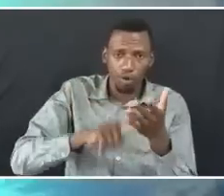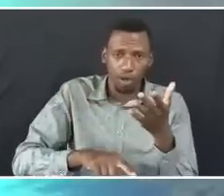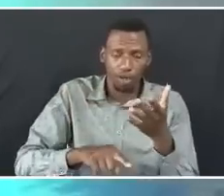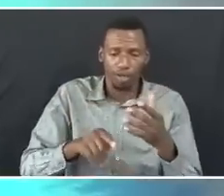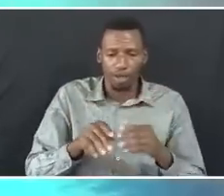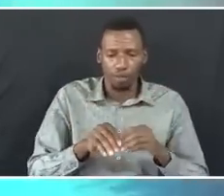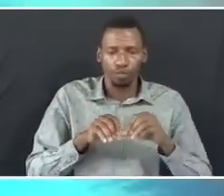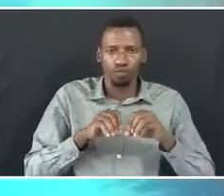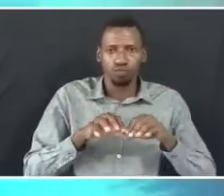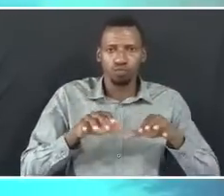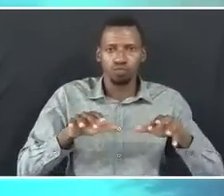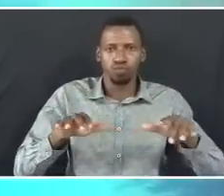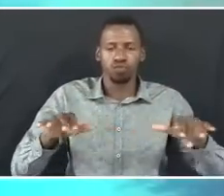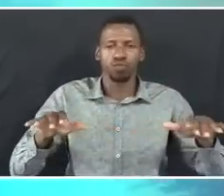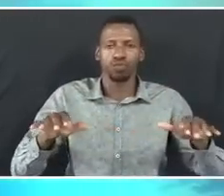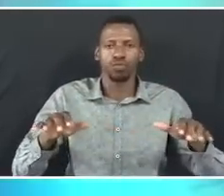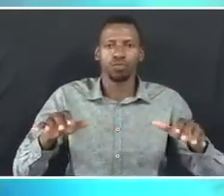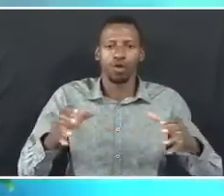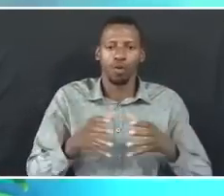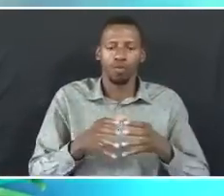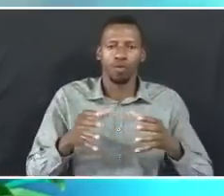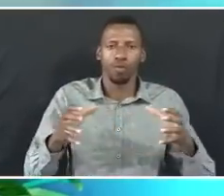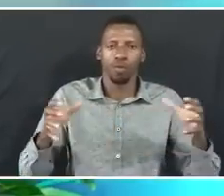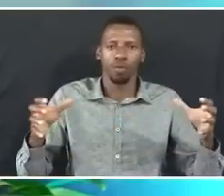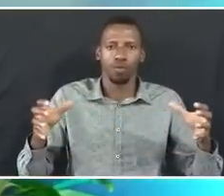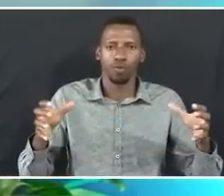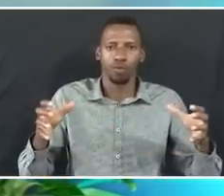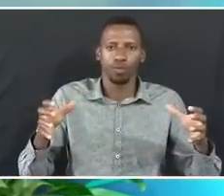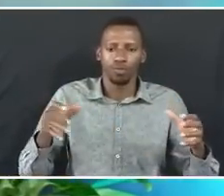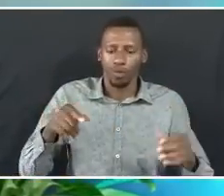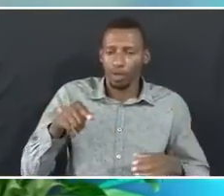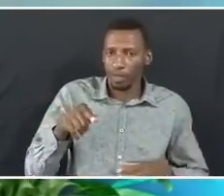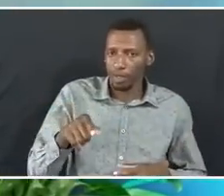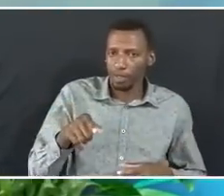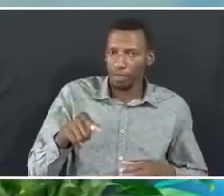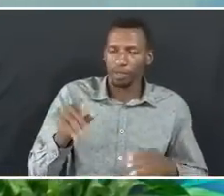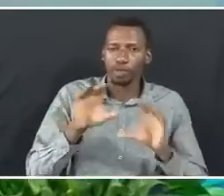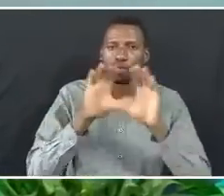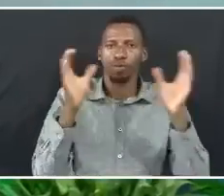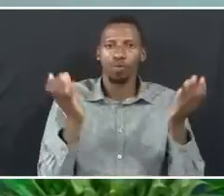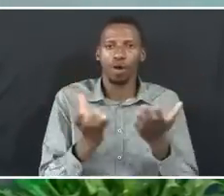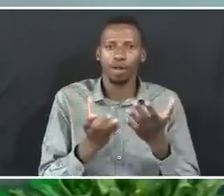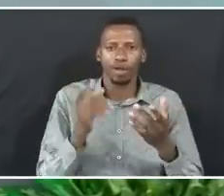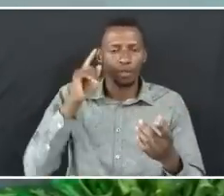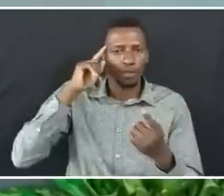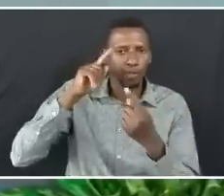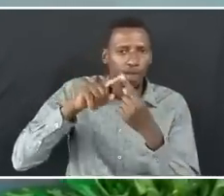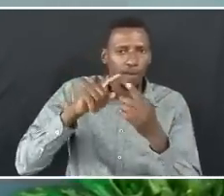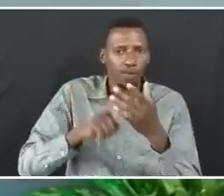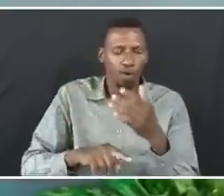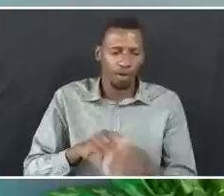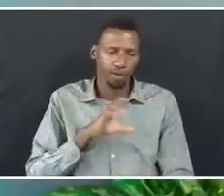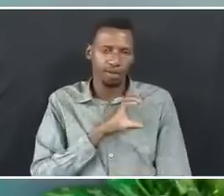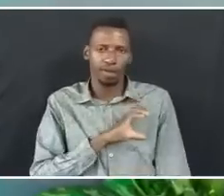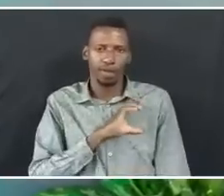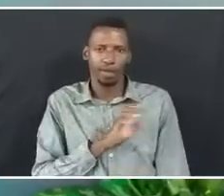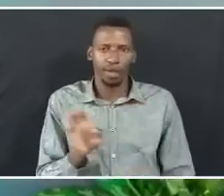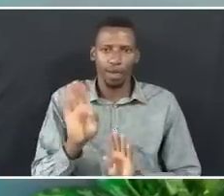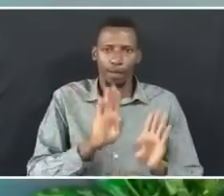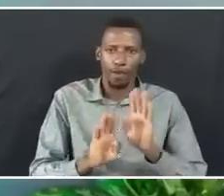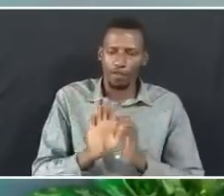a multiplication space, a place for character development on